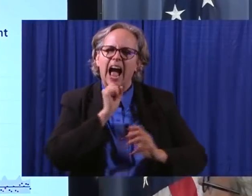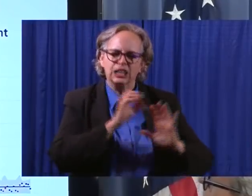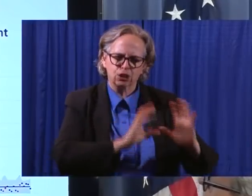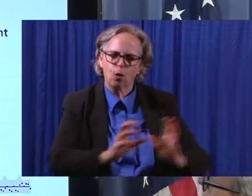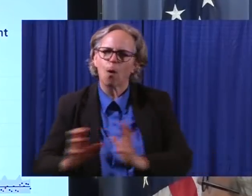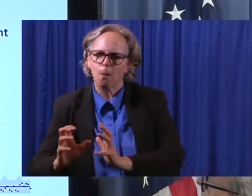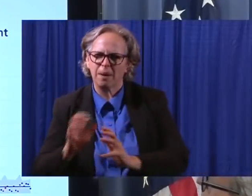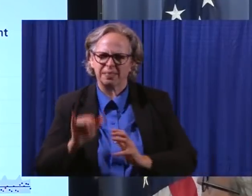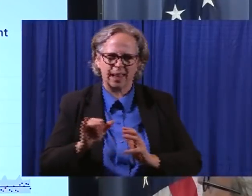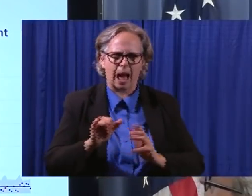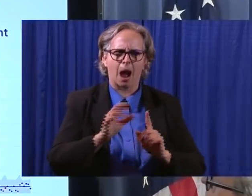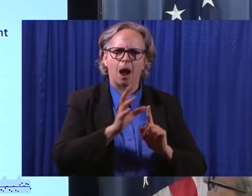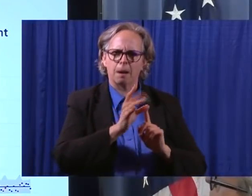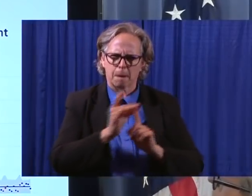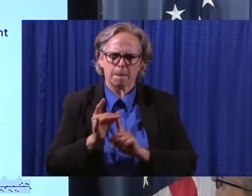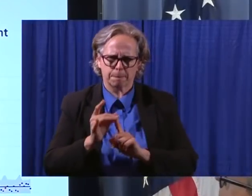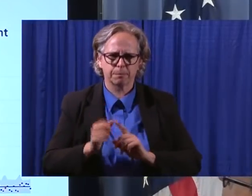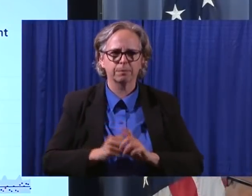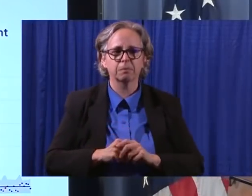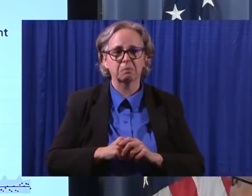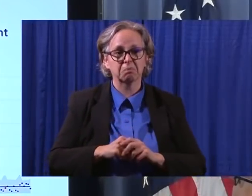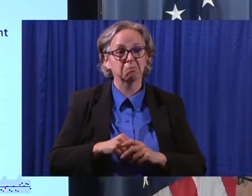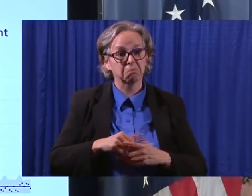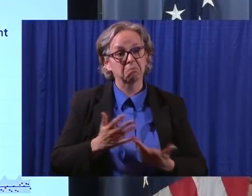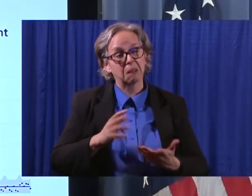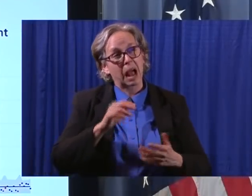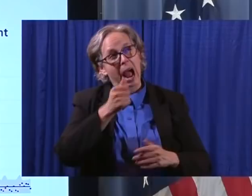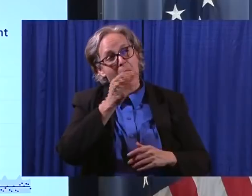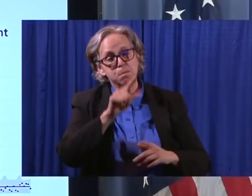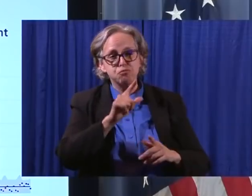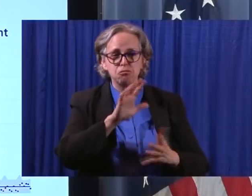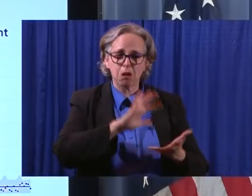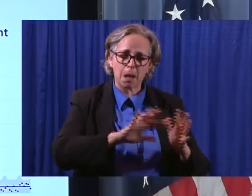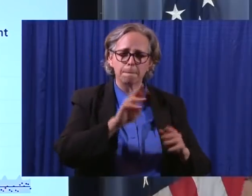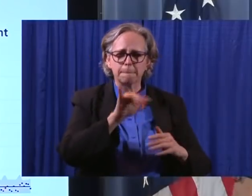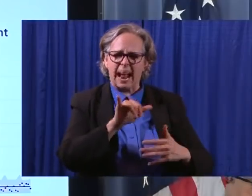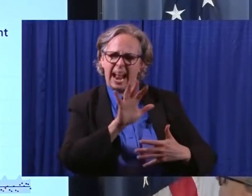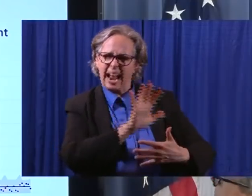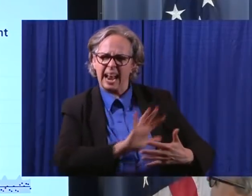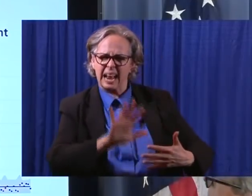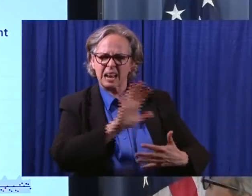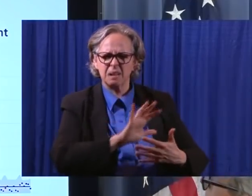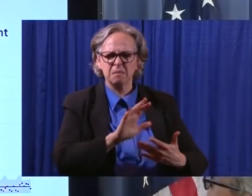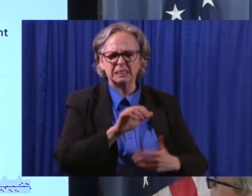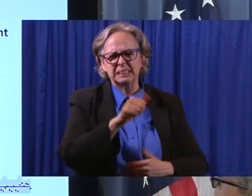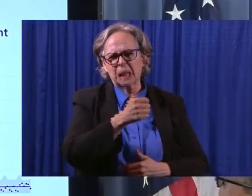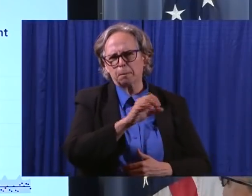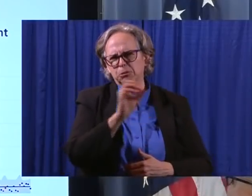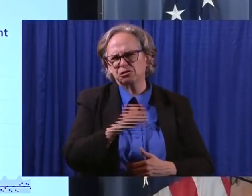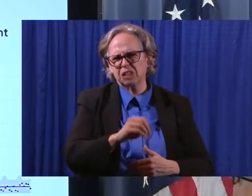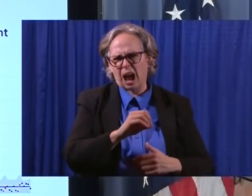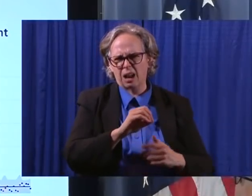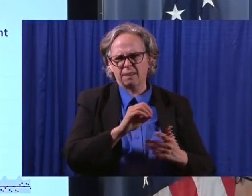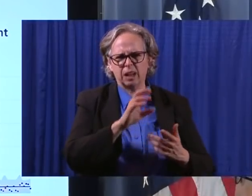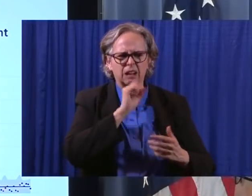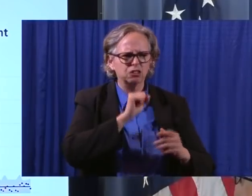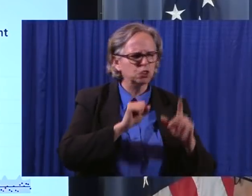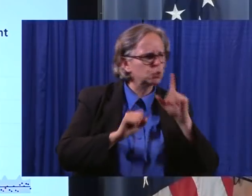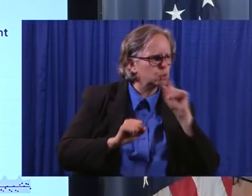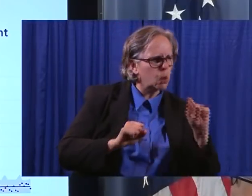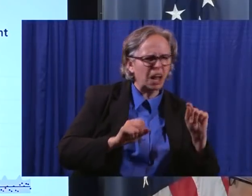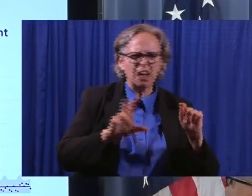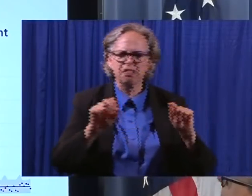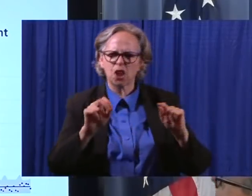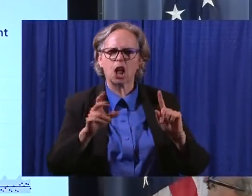just look at the line, you notice that throughout April and May, just about 10% of the people in the age group of 20 to 30 had a